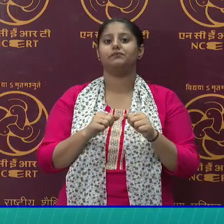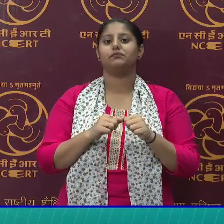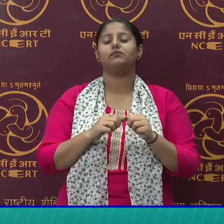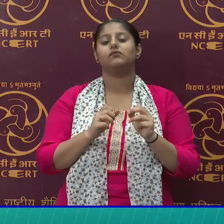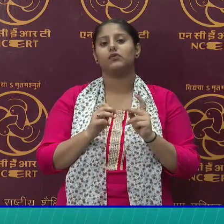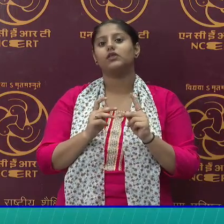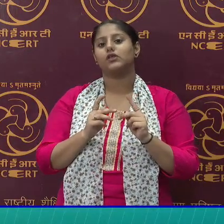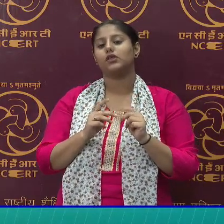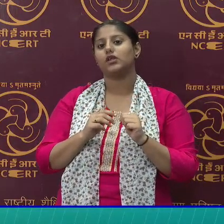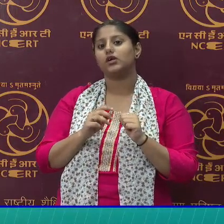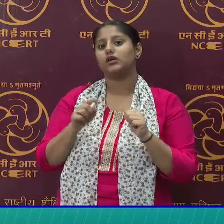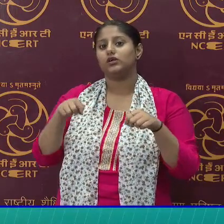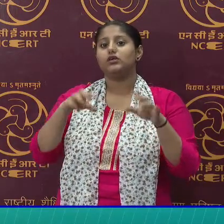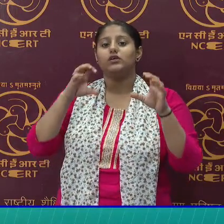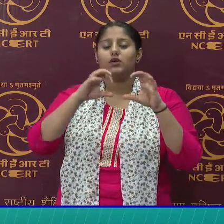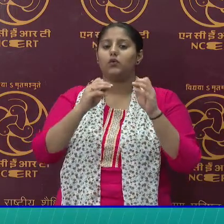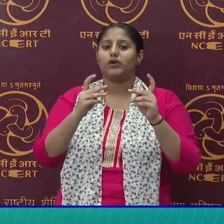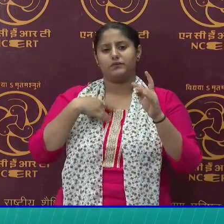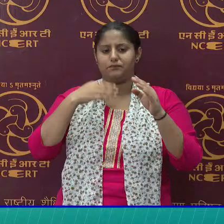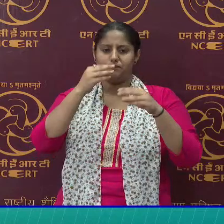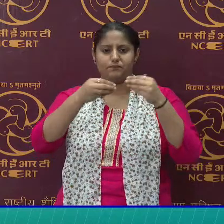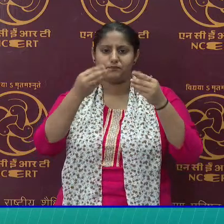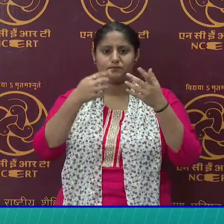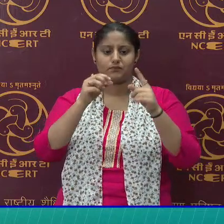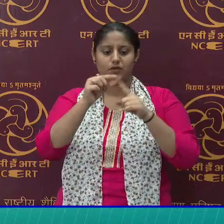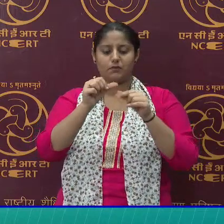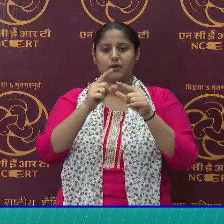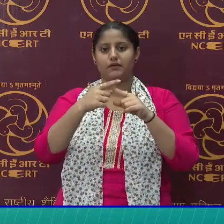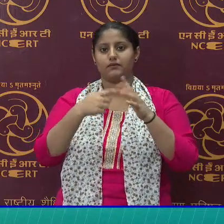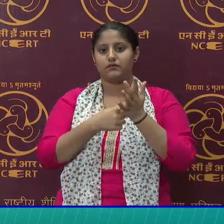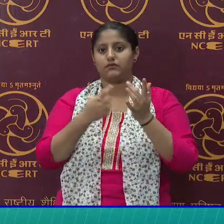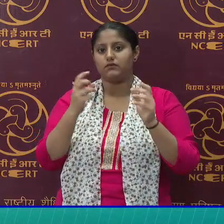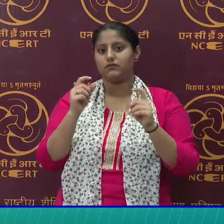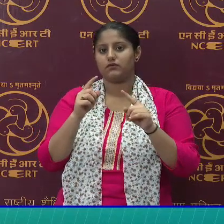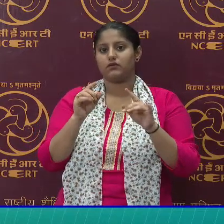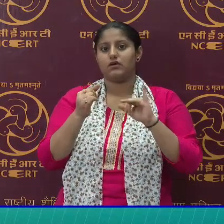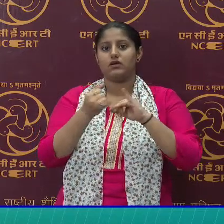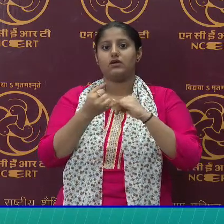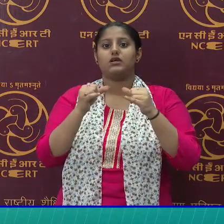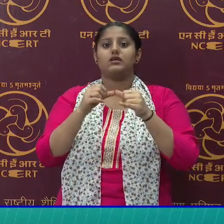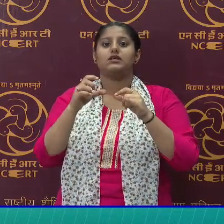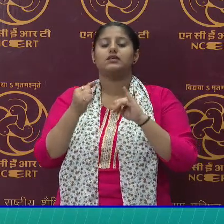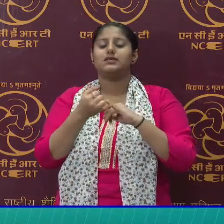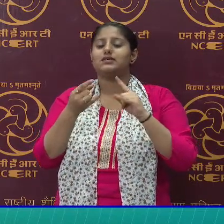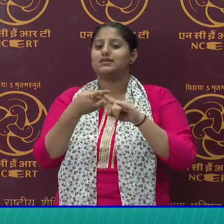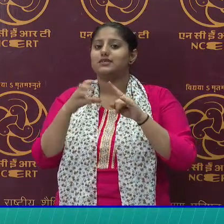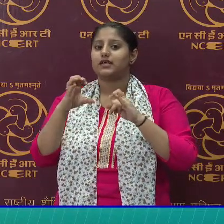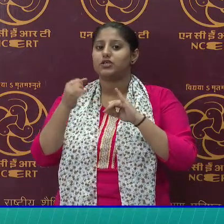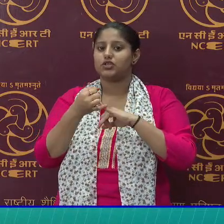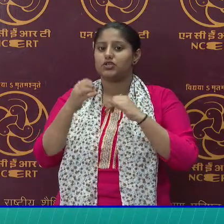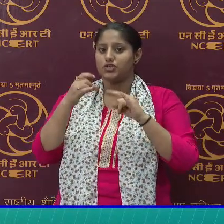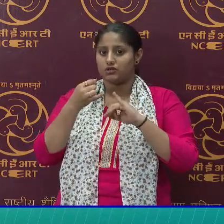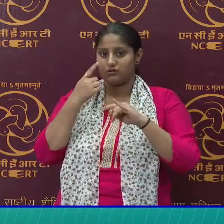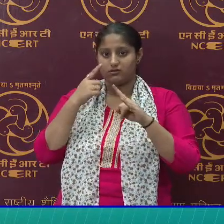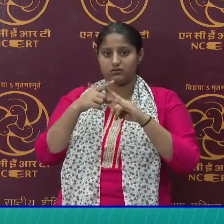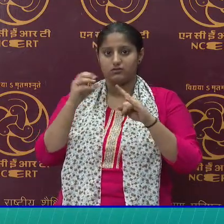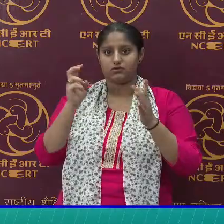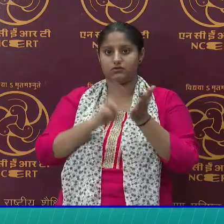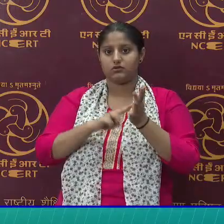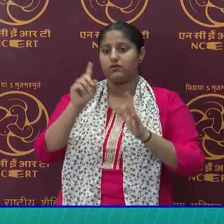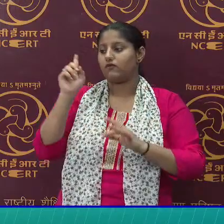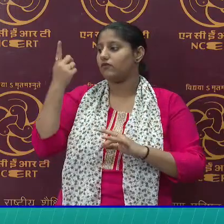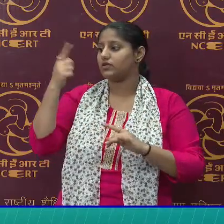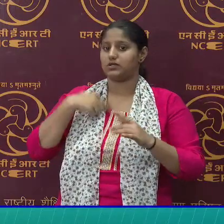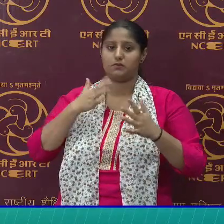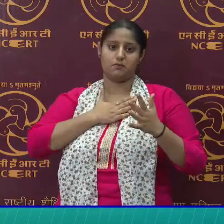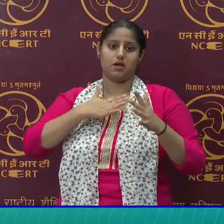So let us see it section by section. Can you Yes. tell us more about the sections one by one? The Yes. first one is called My Land, in